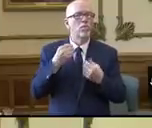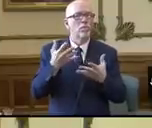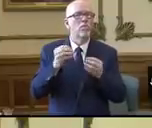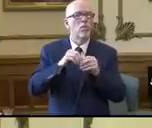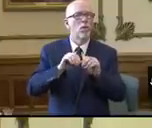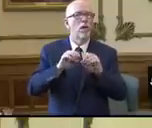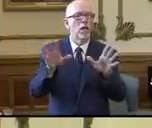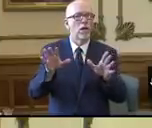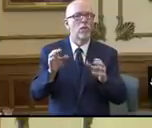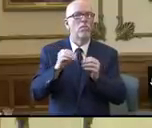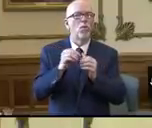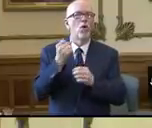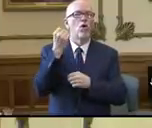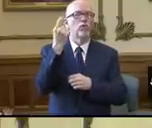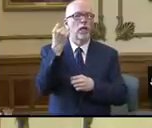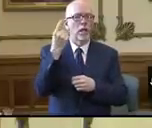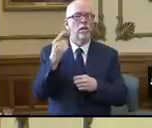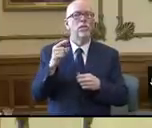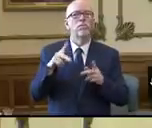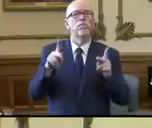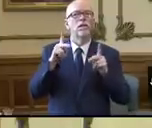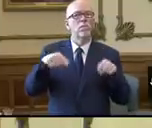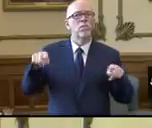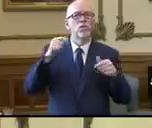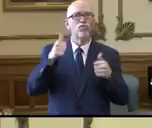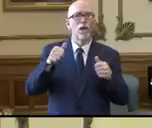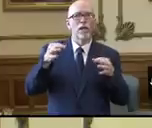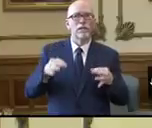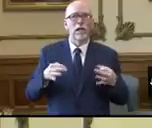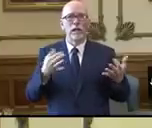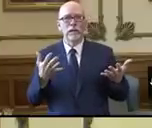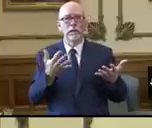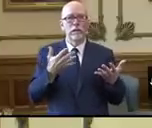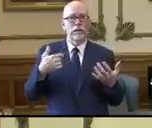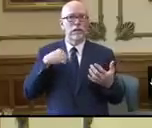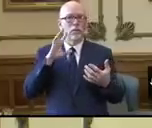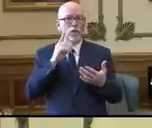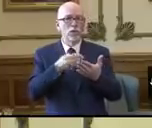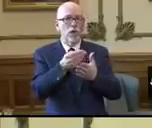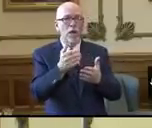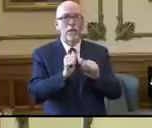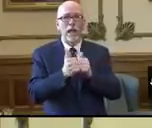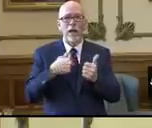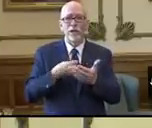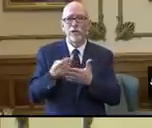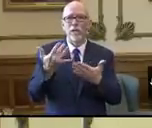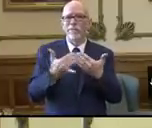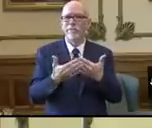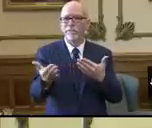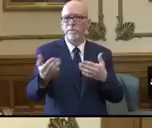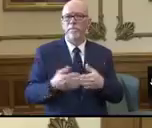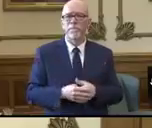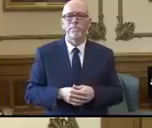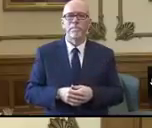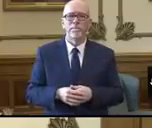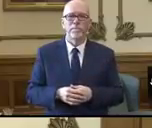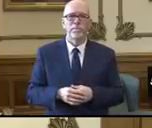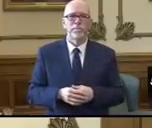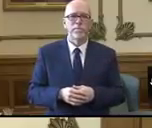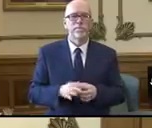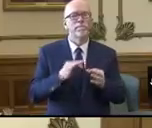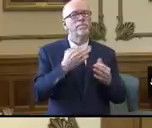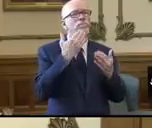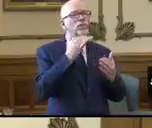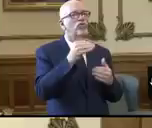clarity and understanding as people try to decide where they're going to shop and how they're going to shop going forward. Thank you,